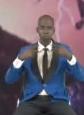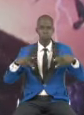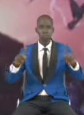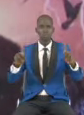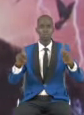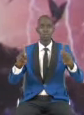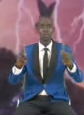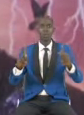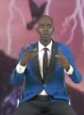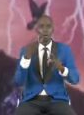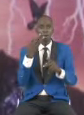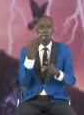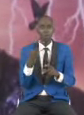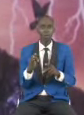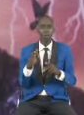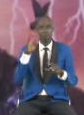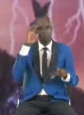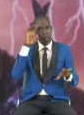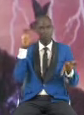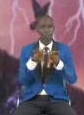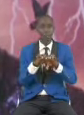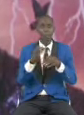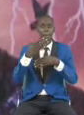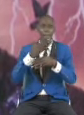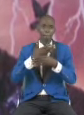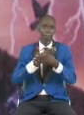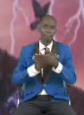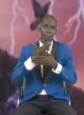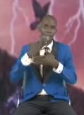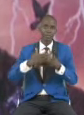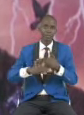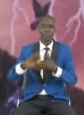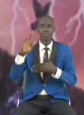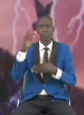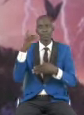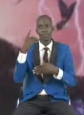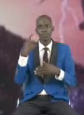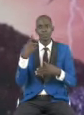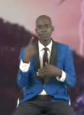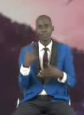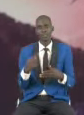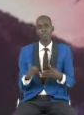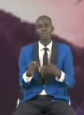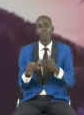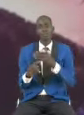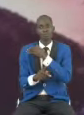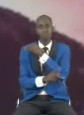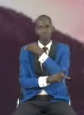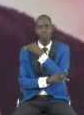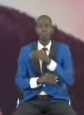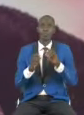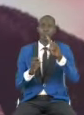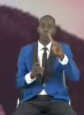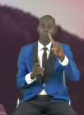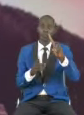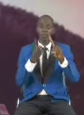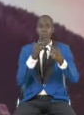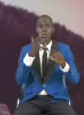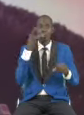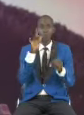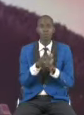covenant beyond the Passover. Let's look at the first one, the promise. The promise